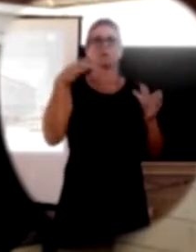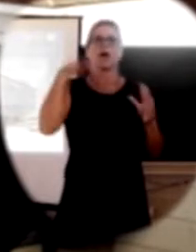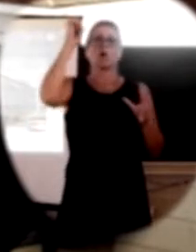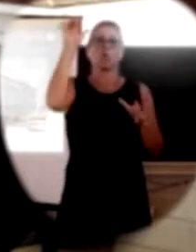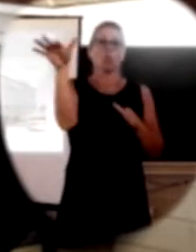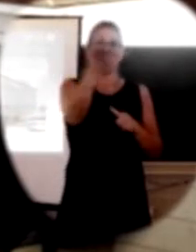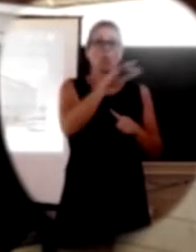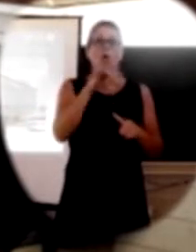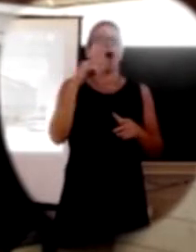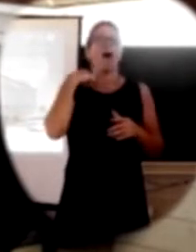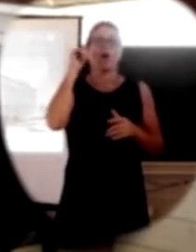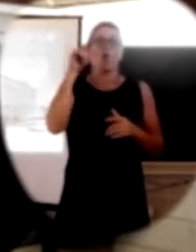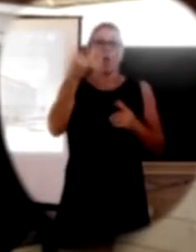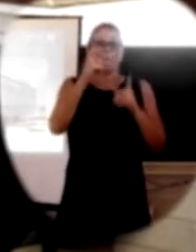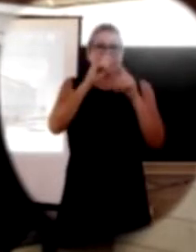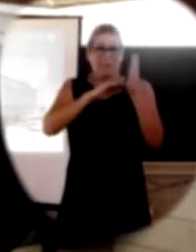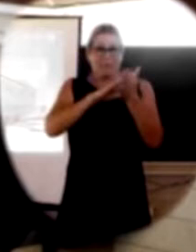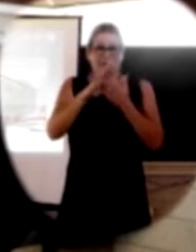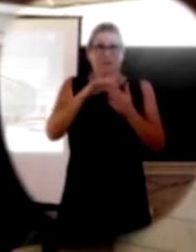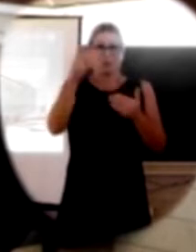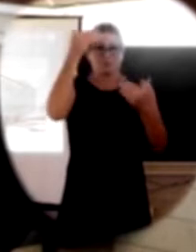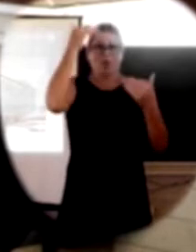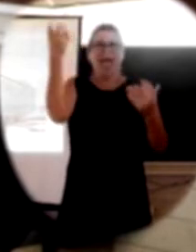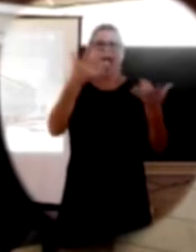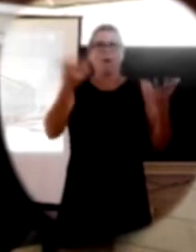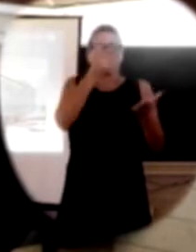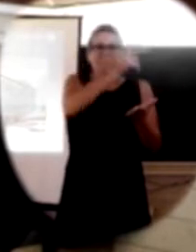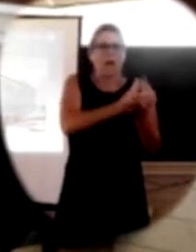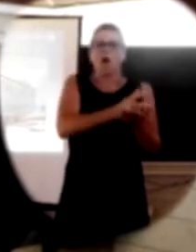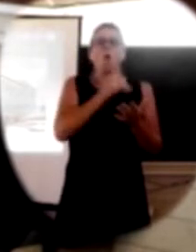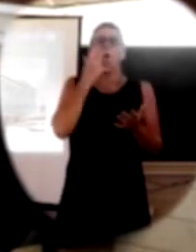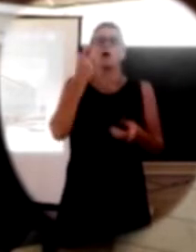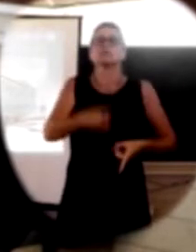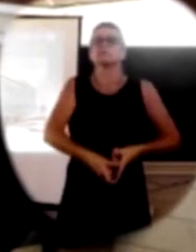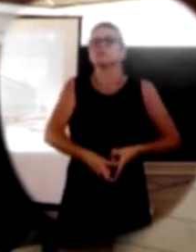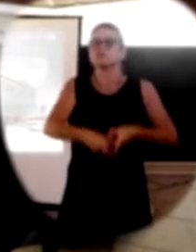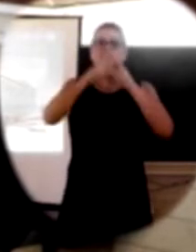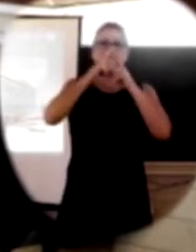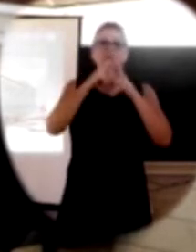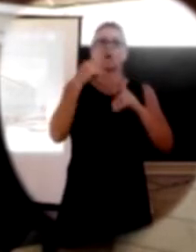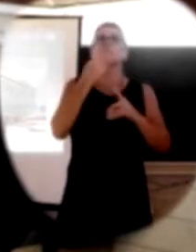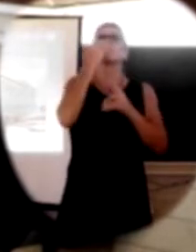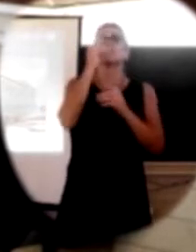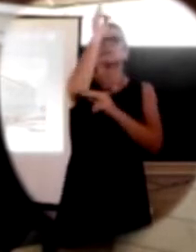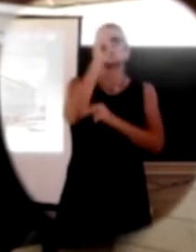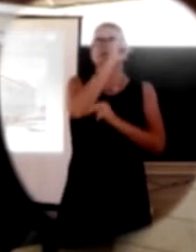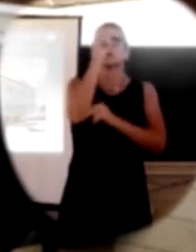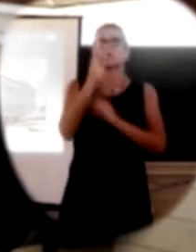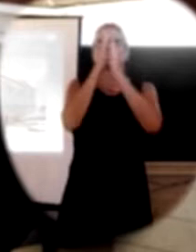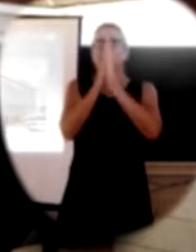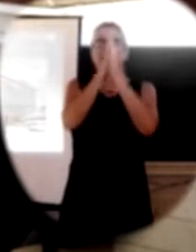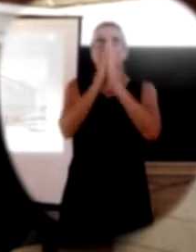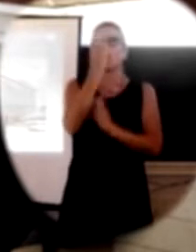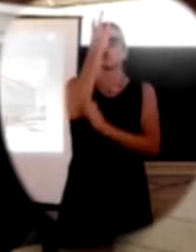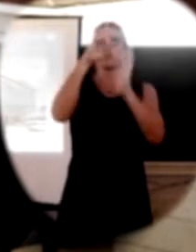I don't know, anybody who's been to PMH knows that there's a gauntlet if you want to find parking, and that the parking gods need to bless you 3 times before you